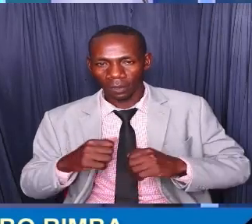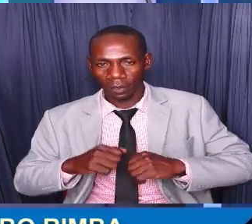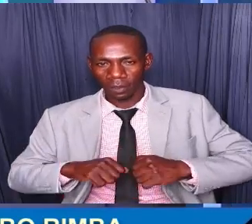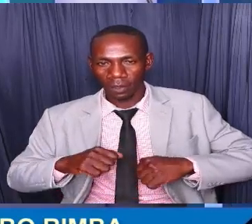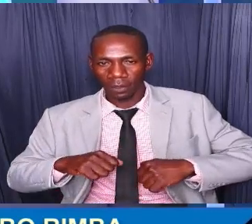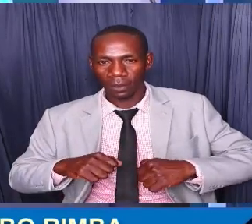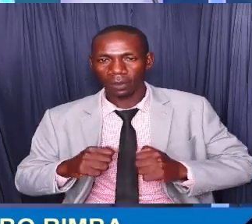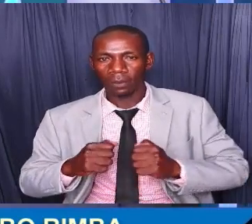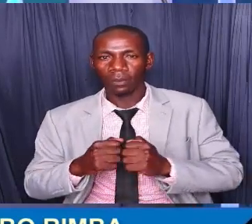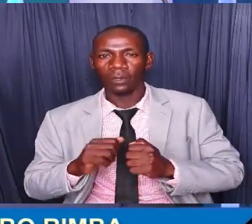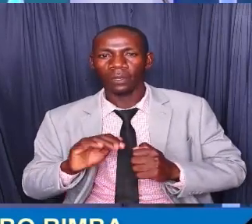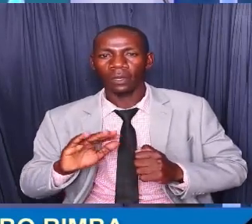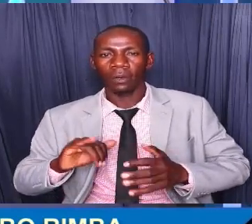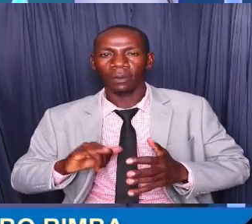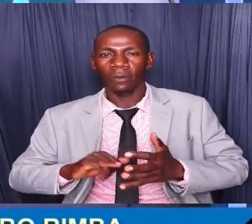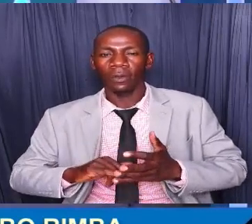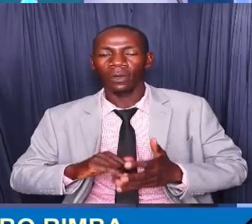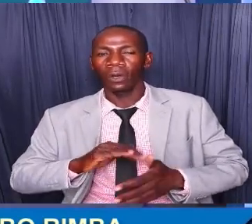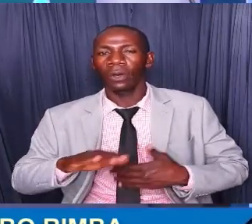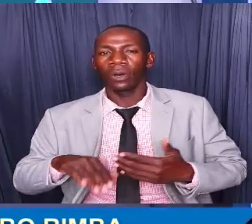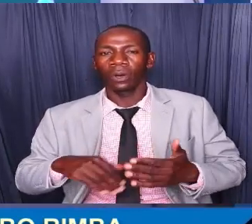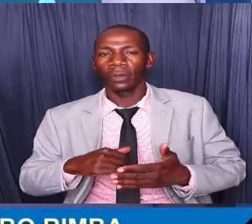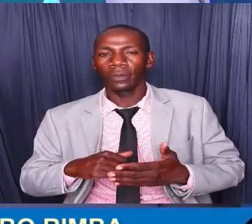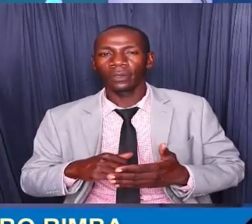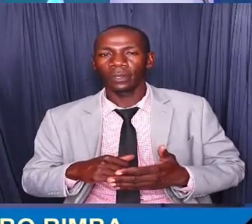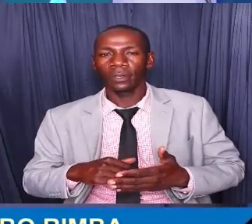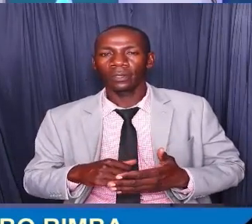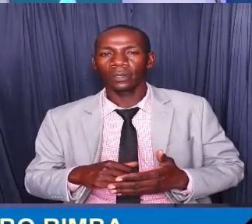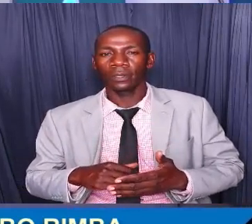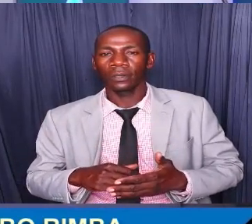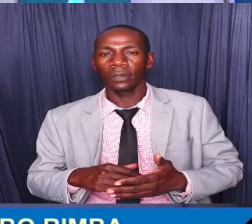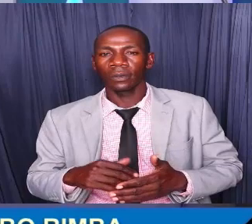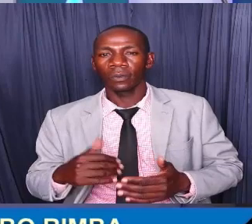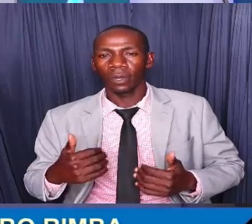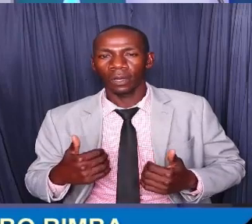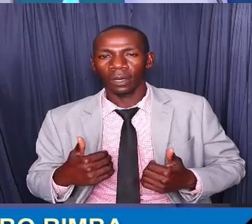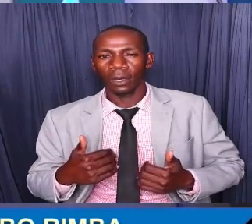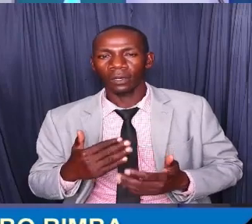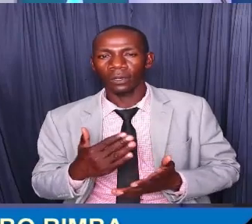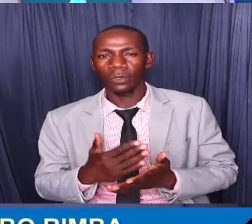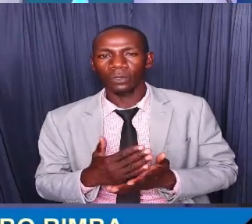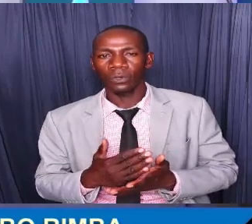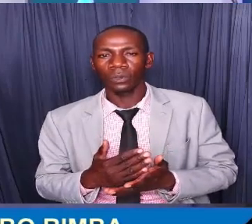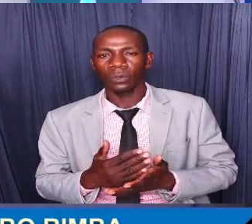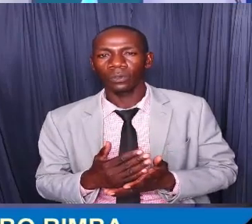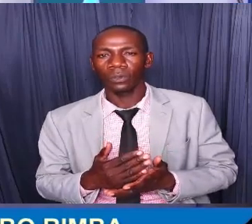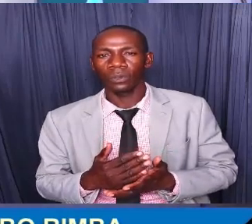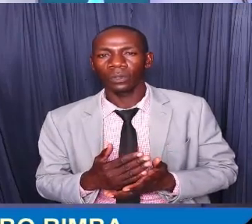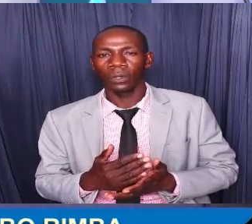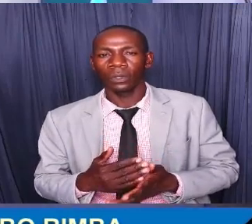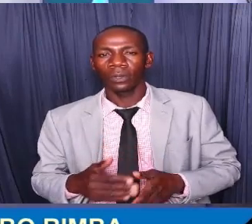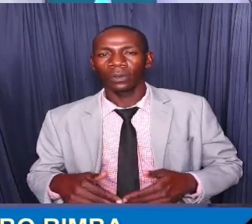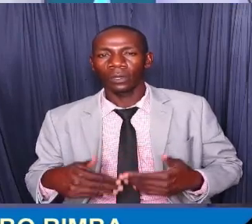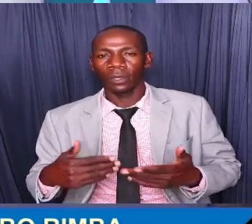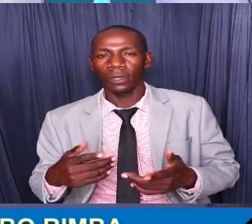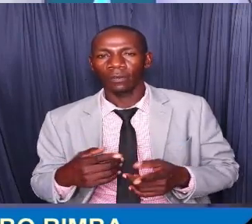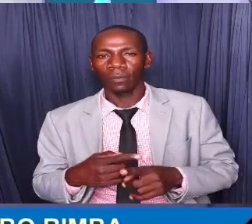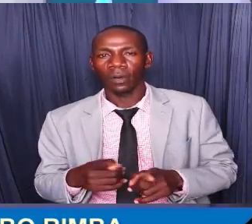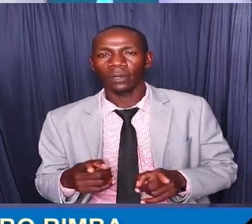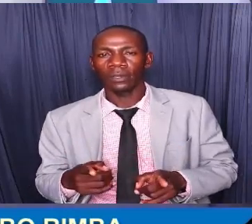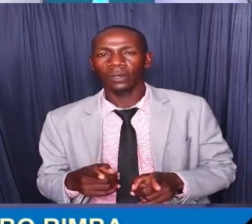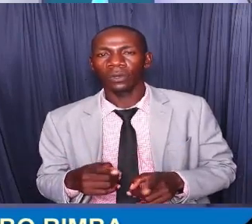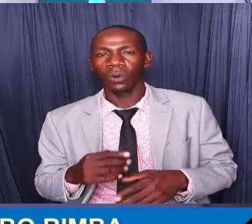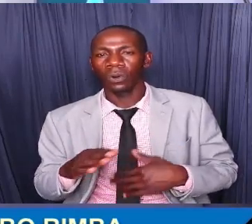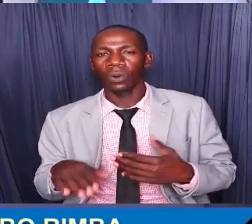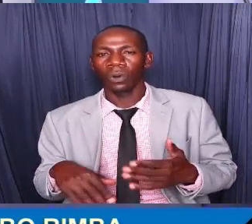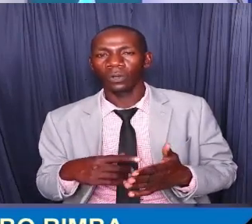with the wife. Ah, zote hizi upeleke kwa. Ah, tulisikia kweli. All this we take it. Bamba tutoe lakini. We really had that